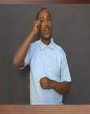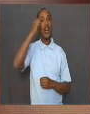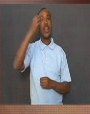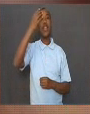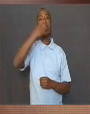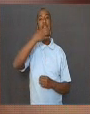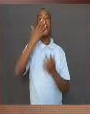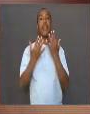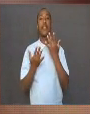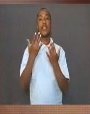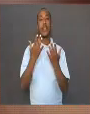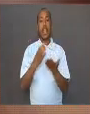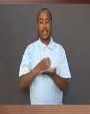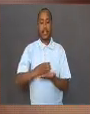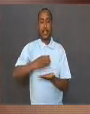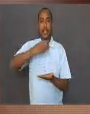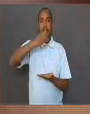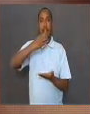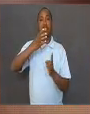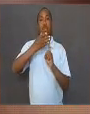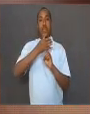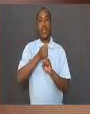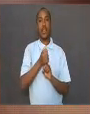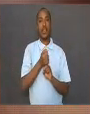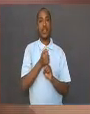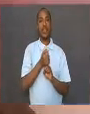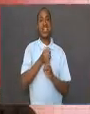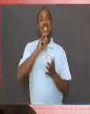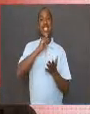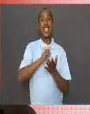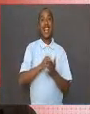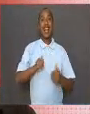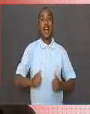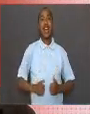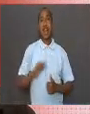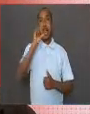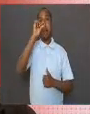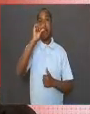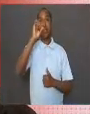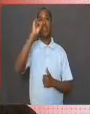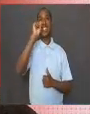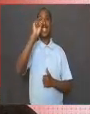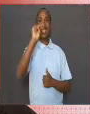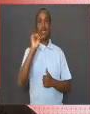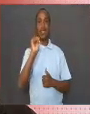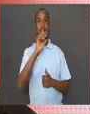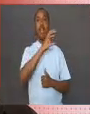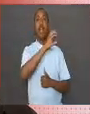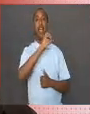Lavoisier heated a sealed glass container that had a piece of